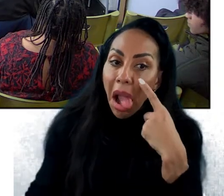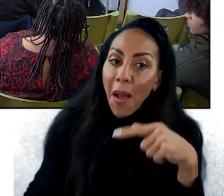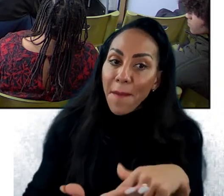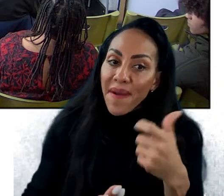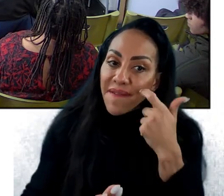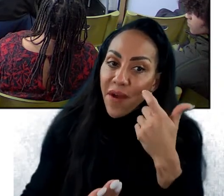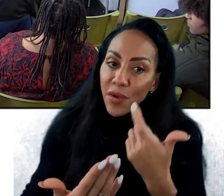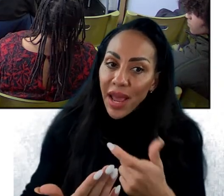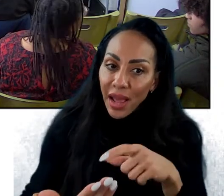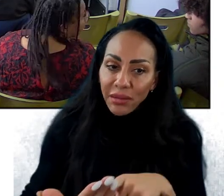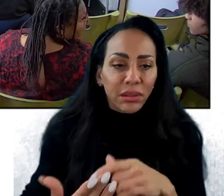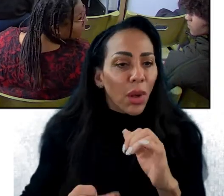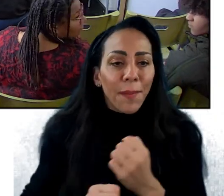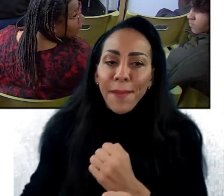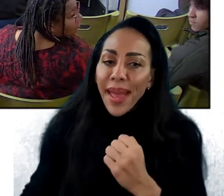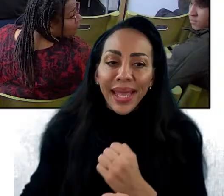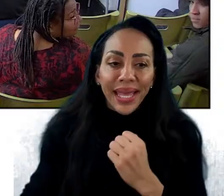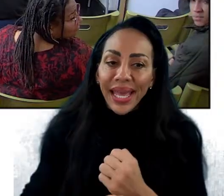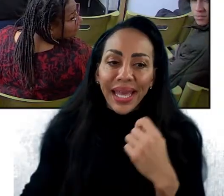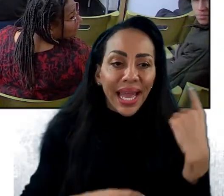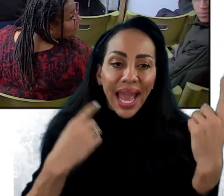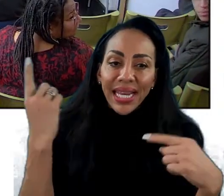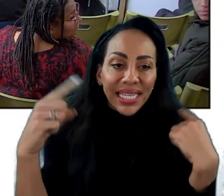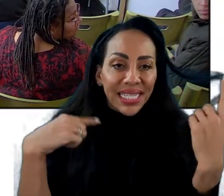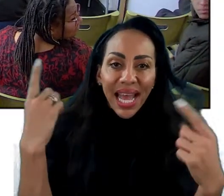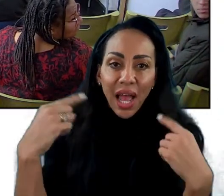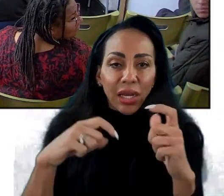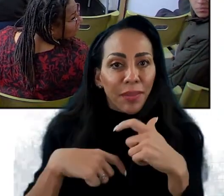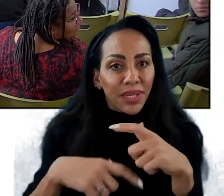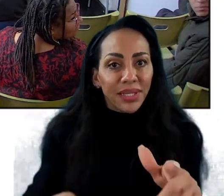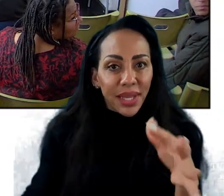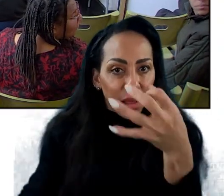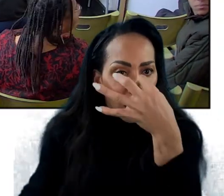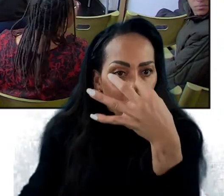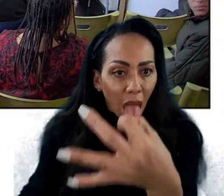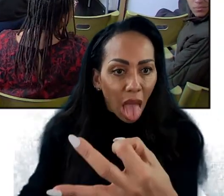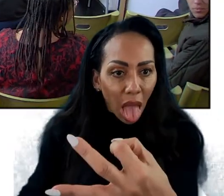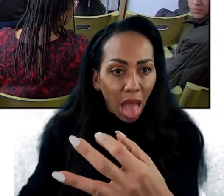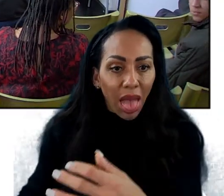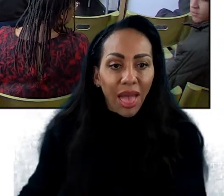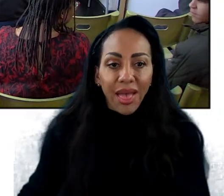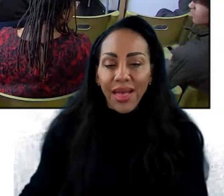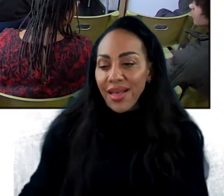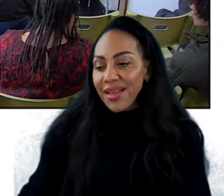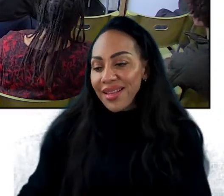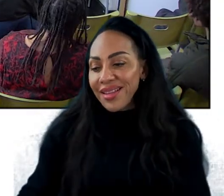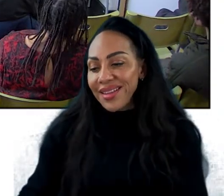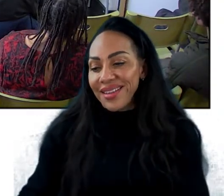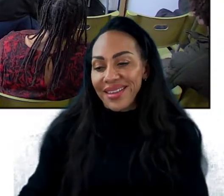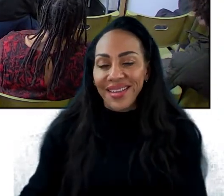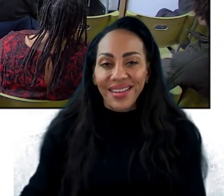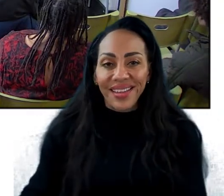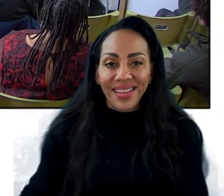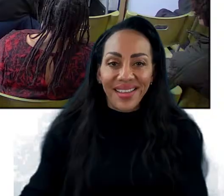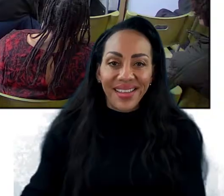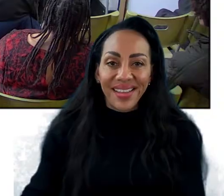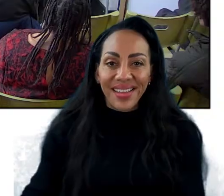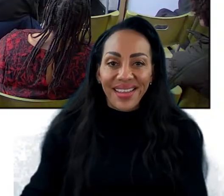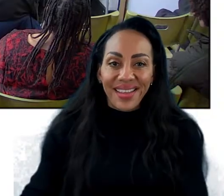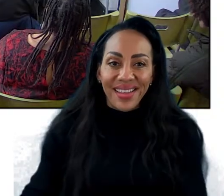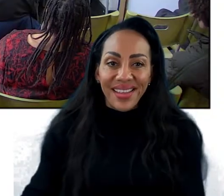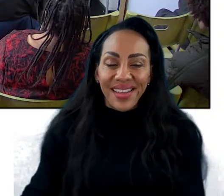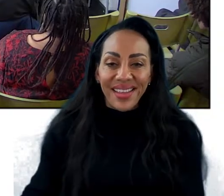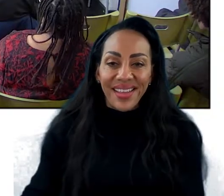it's not making any sound, and it's still mesmerizing. It just sort of felt like maybe you kind of skipped through that moment where